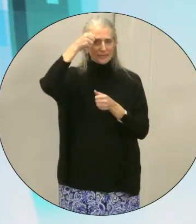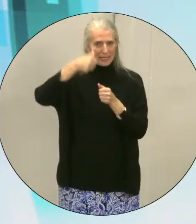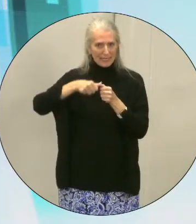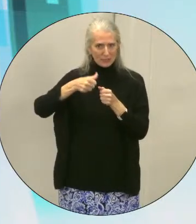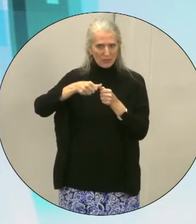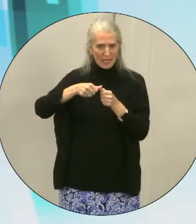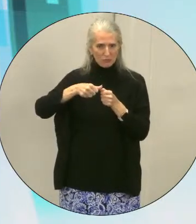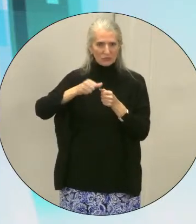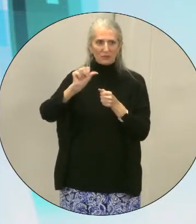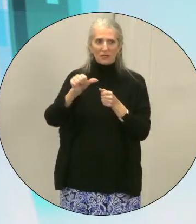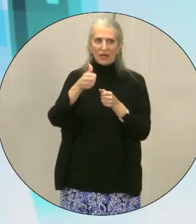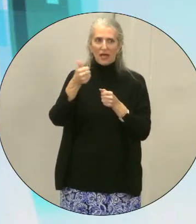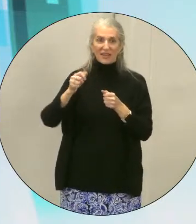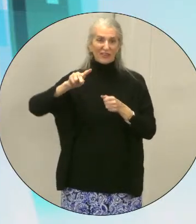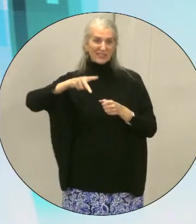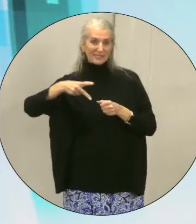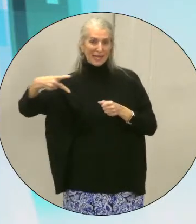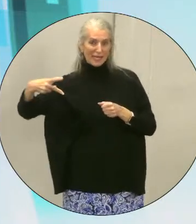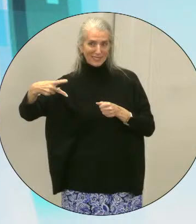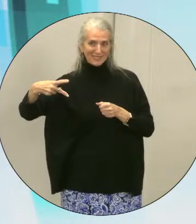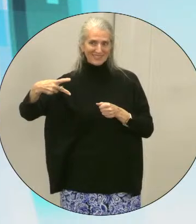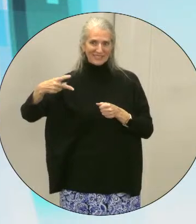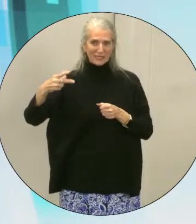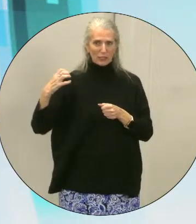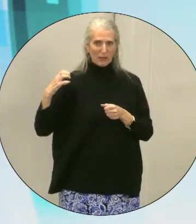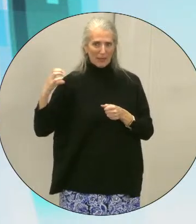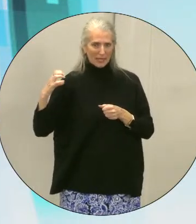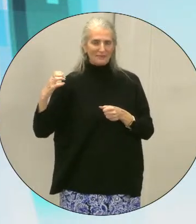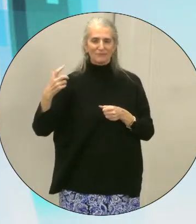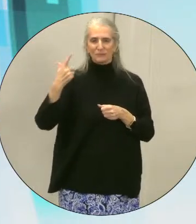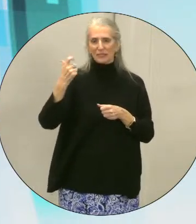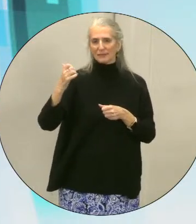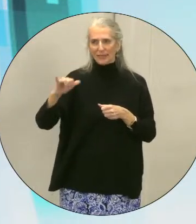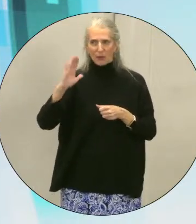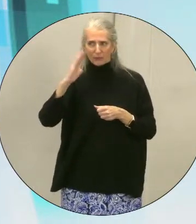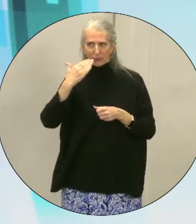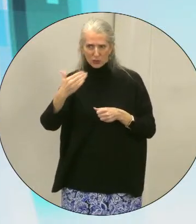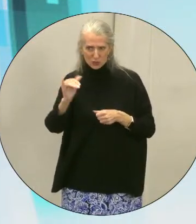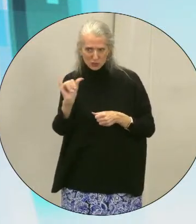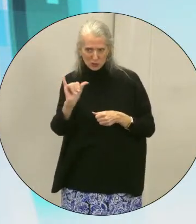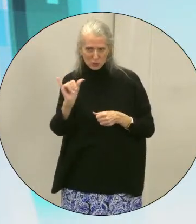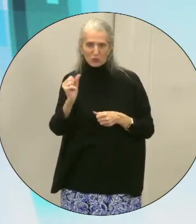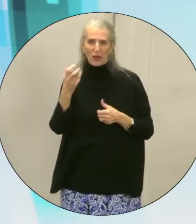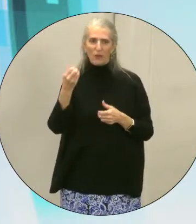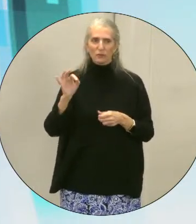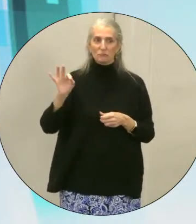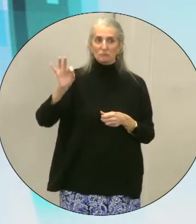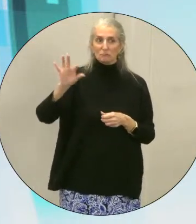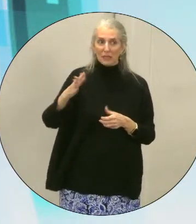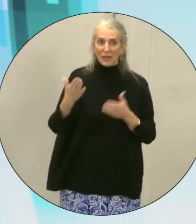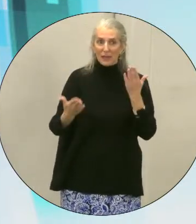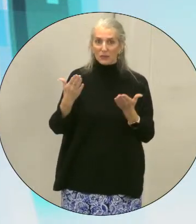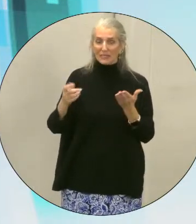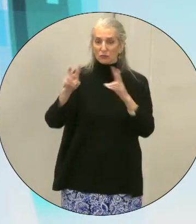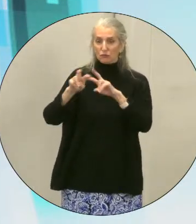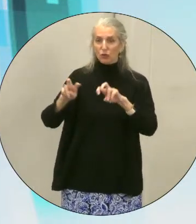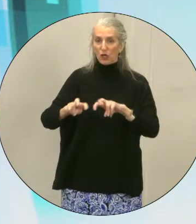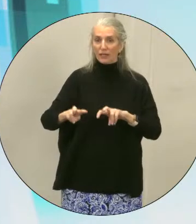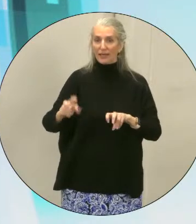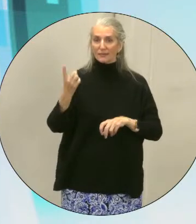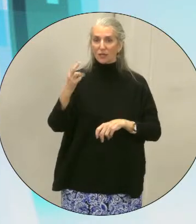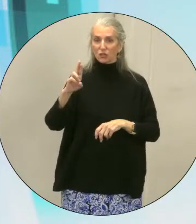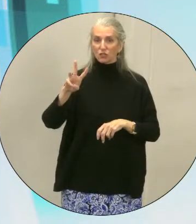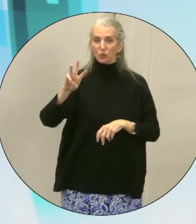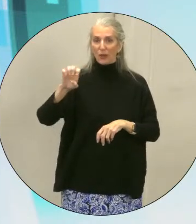need another second in command, because obviously that would be good too. And so I'd like to put in that maybe we need to look at Dr. Welsh, and I hope that